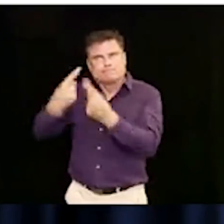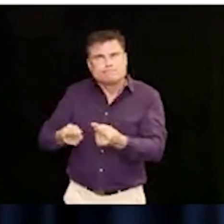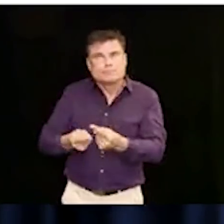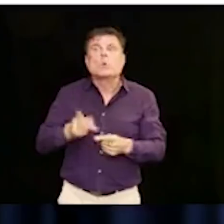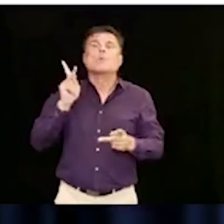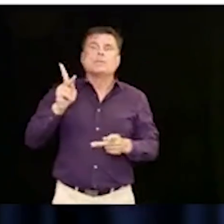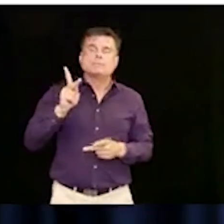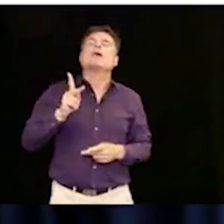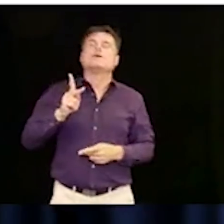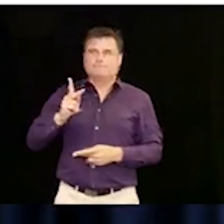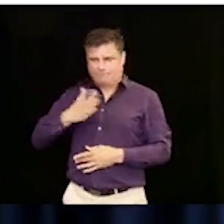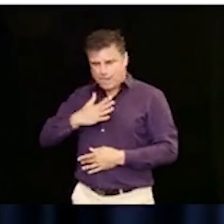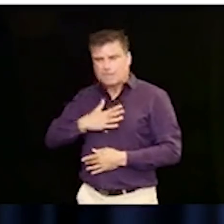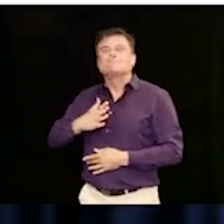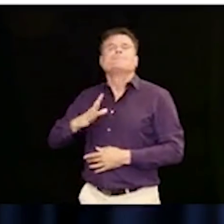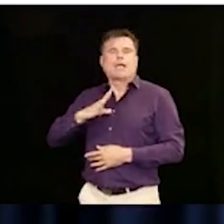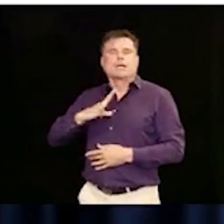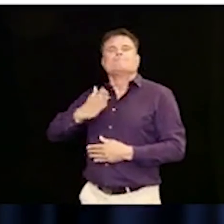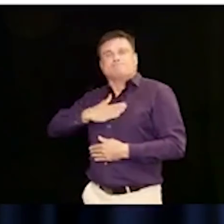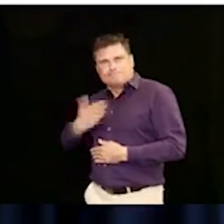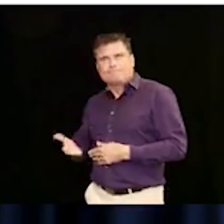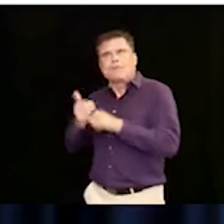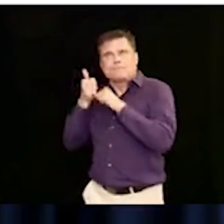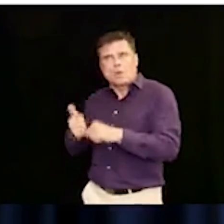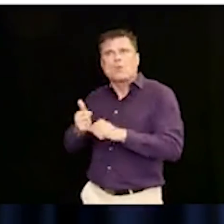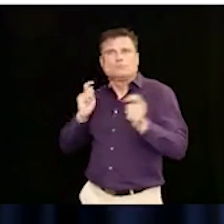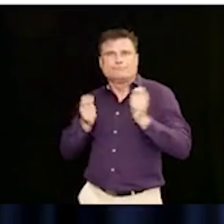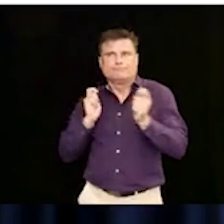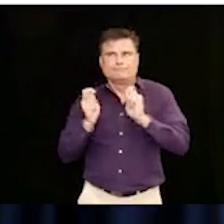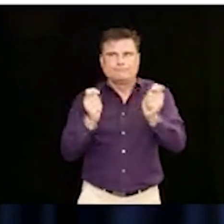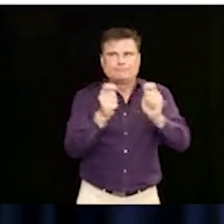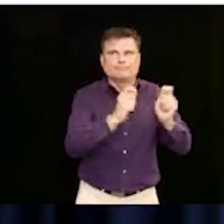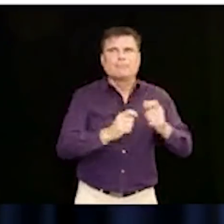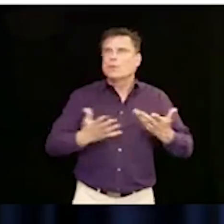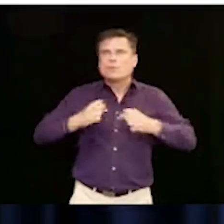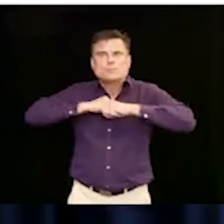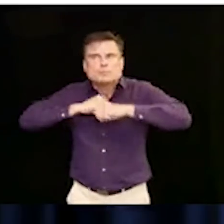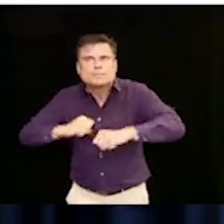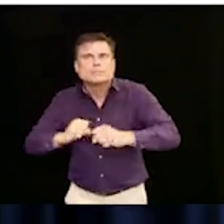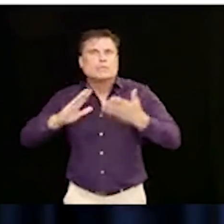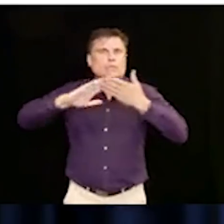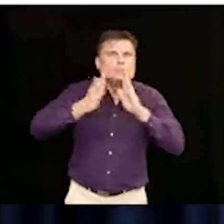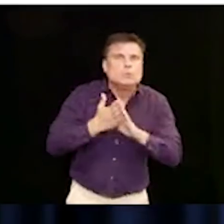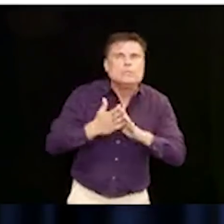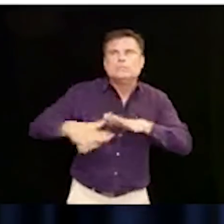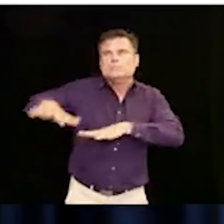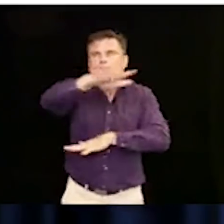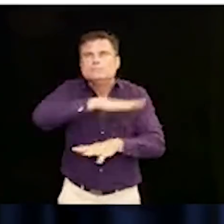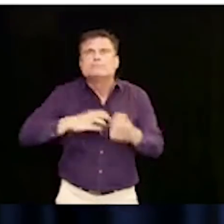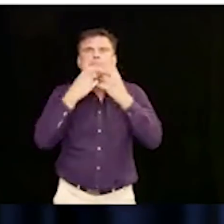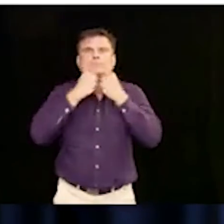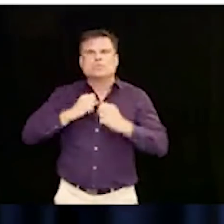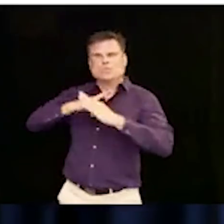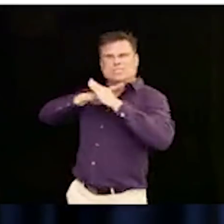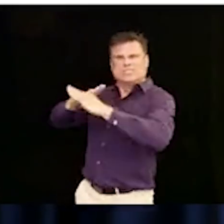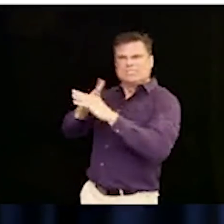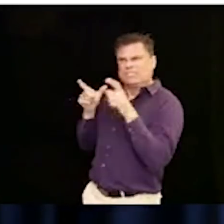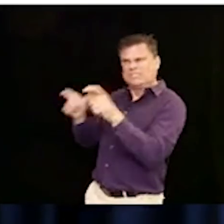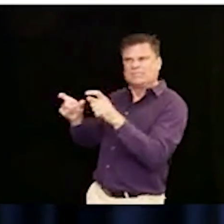sacrifices to protect our loved ones and our communities by preventing the spread of